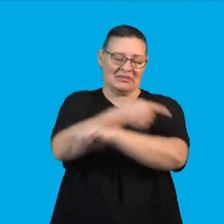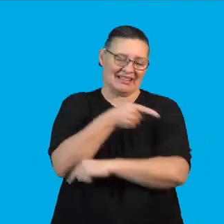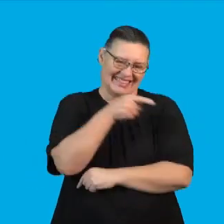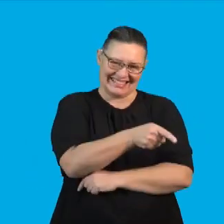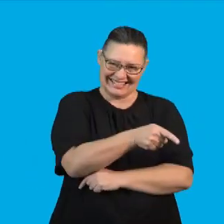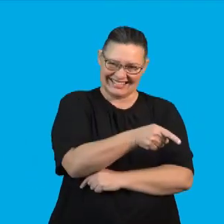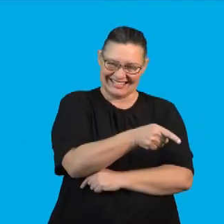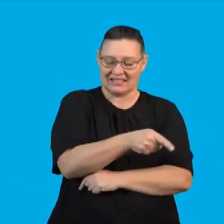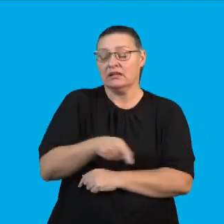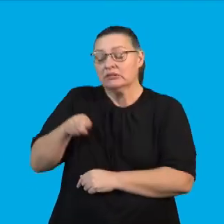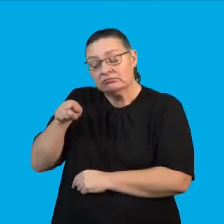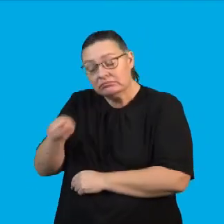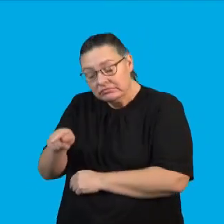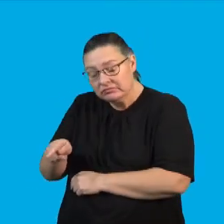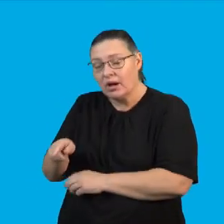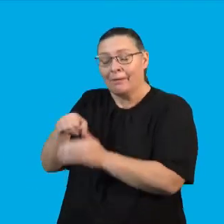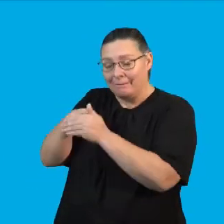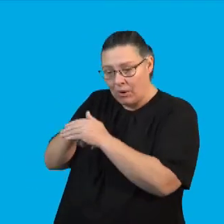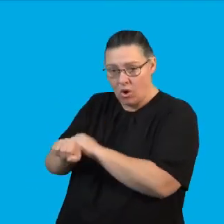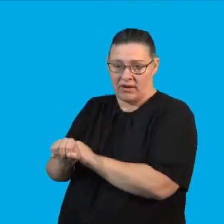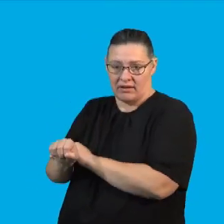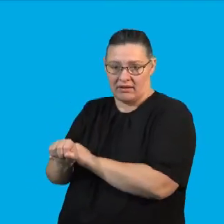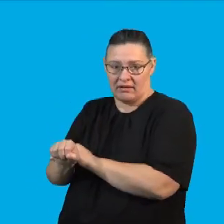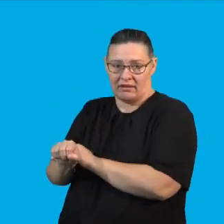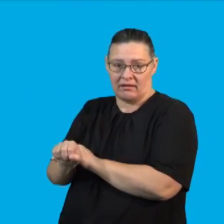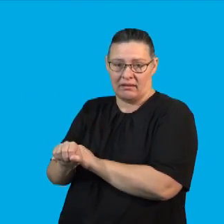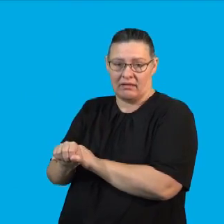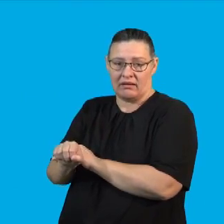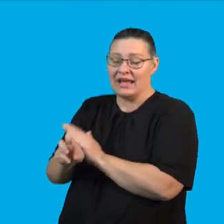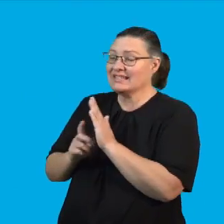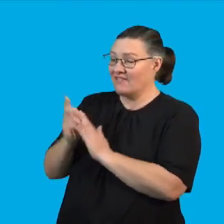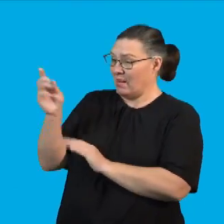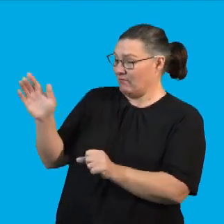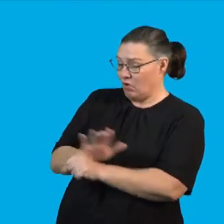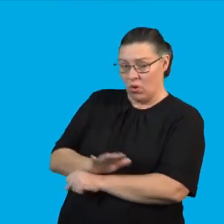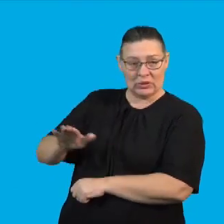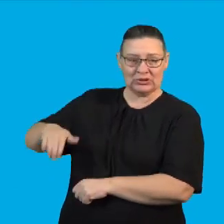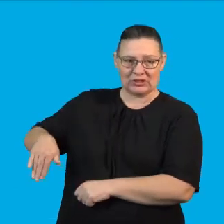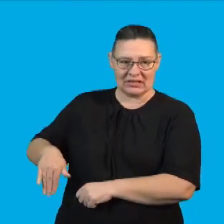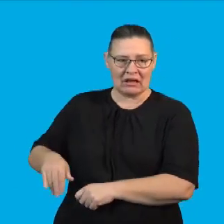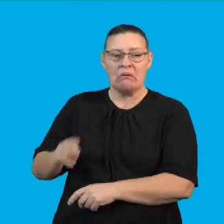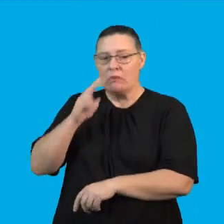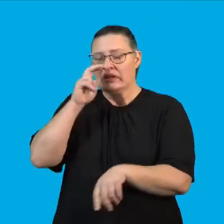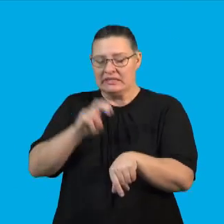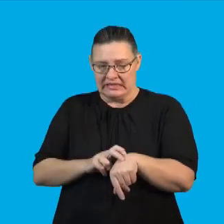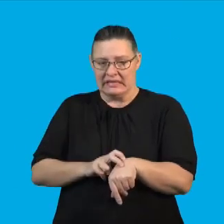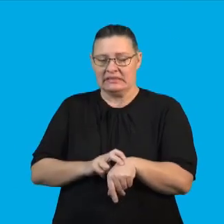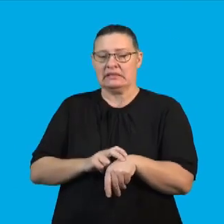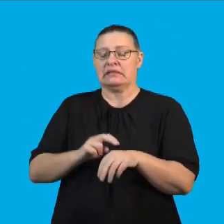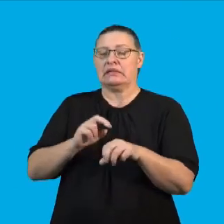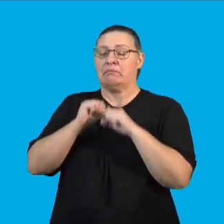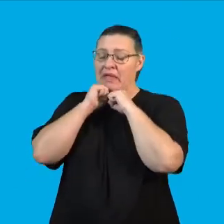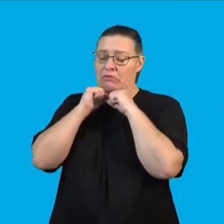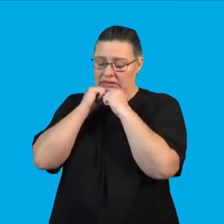it is the opposite of precocial development. Young are born, hatched, undeveloped, and need